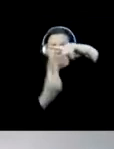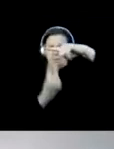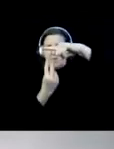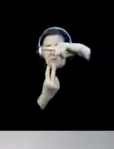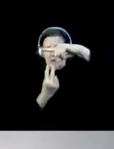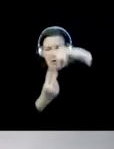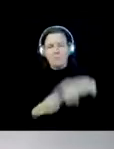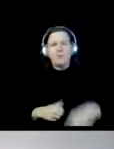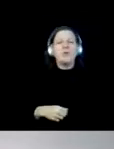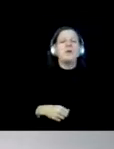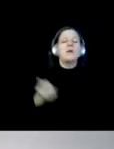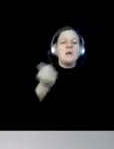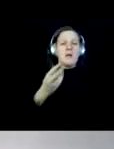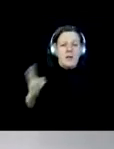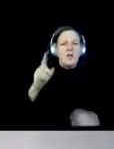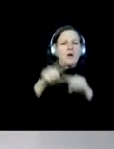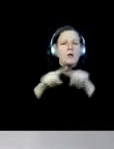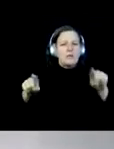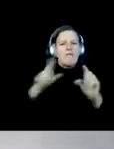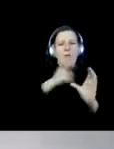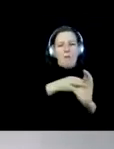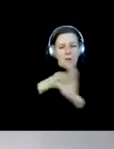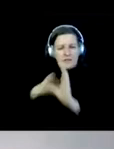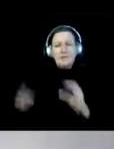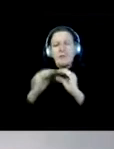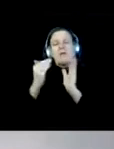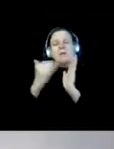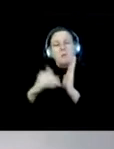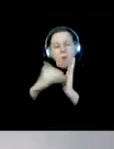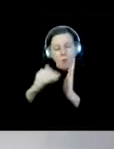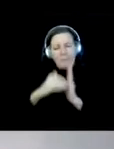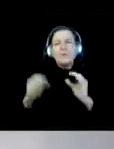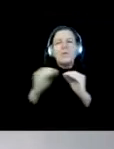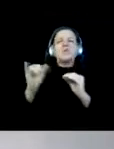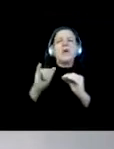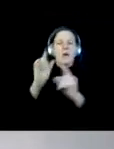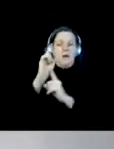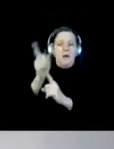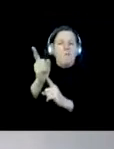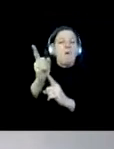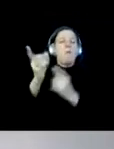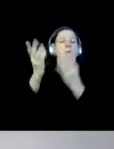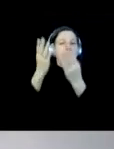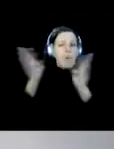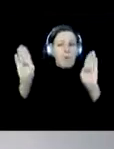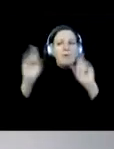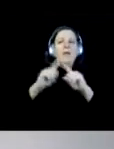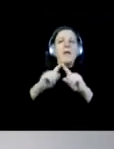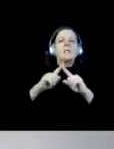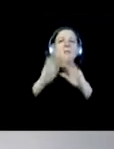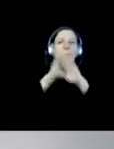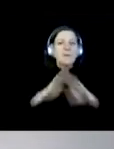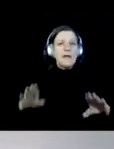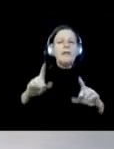featured participants, which is unusual. There's more repetition, but there's also moments of openness or silence from speaking. In the progression of